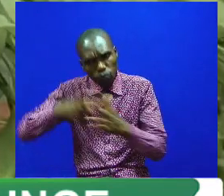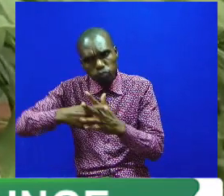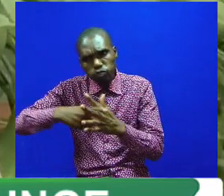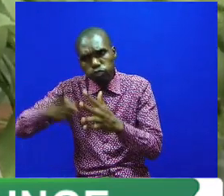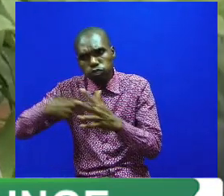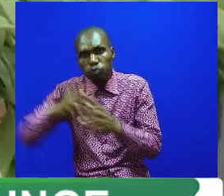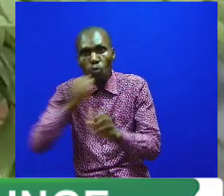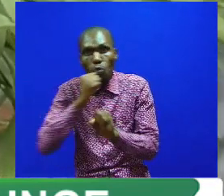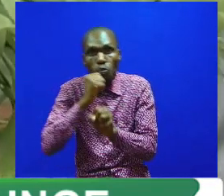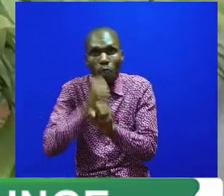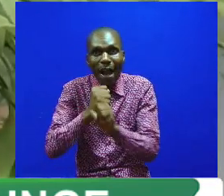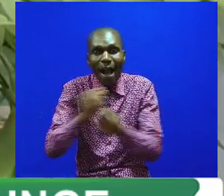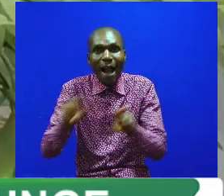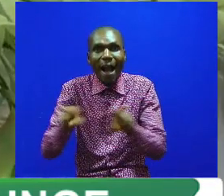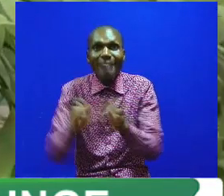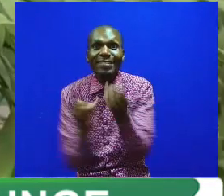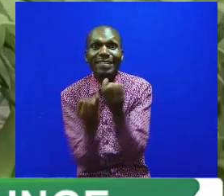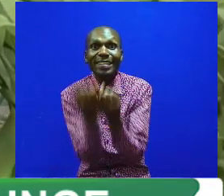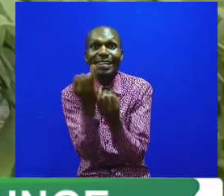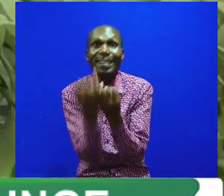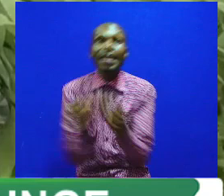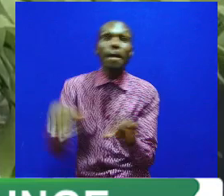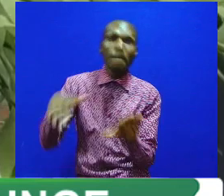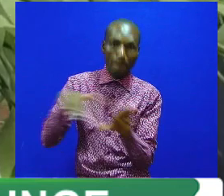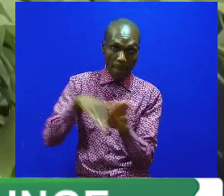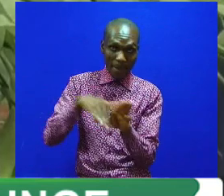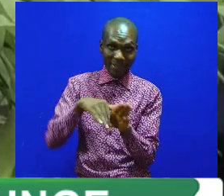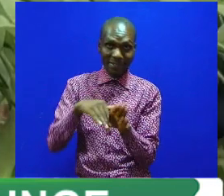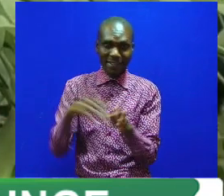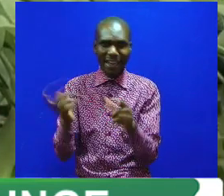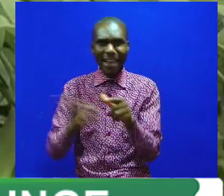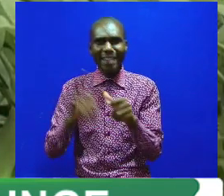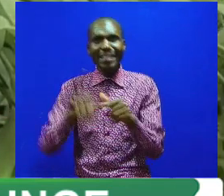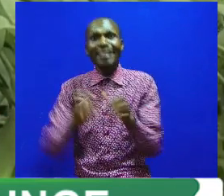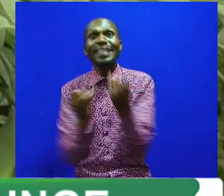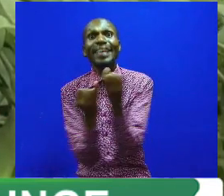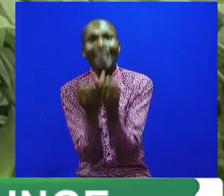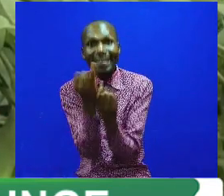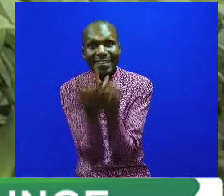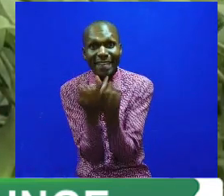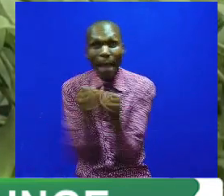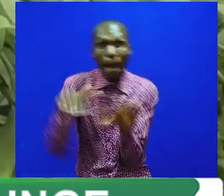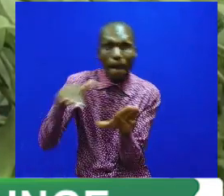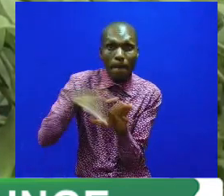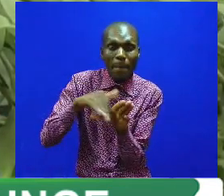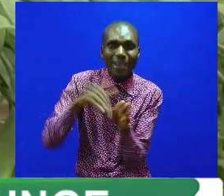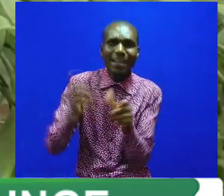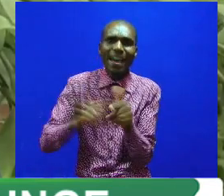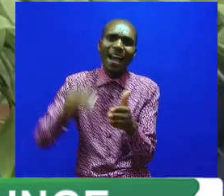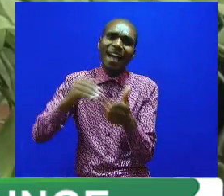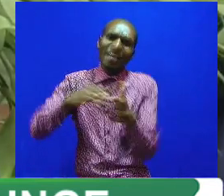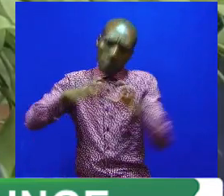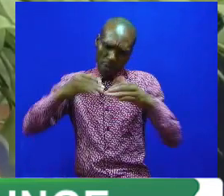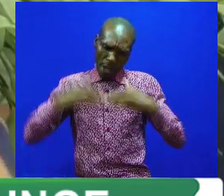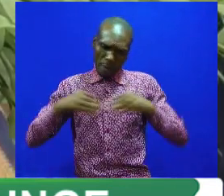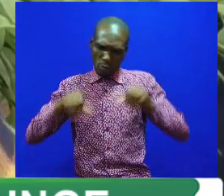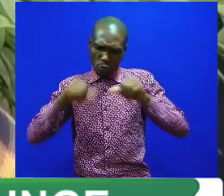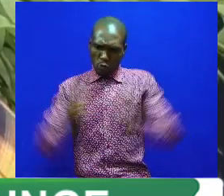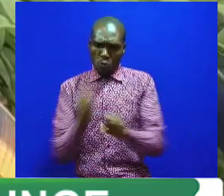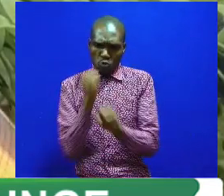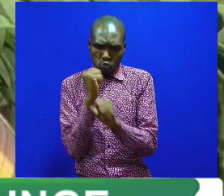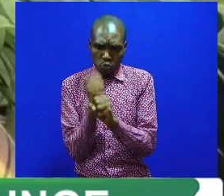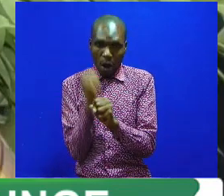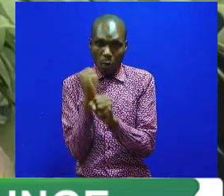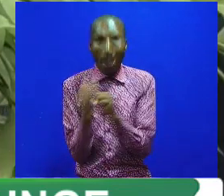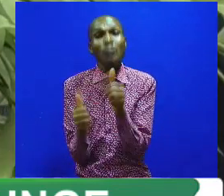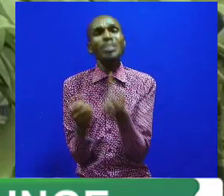miremo, muna wa Seventh-day Adventist, aba SDA. Elinde na intue toke ende kukole